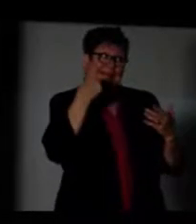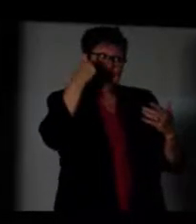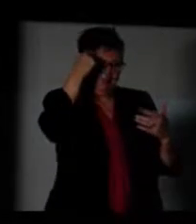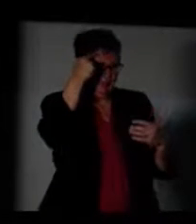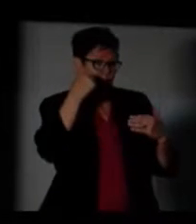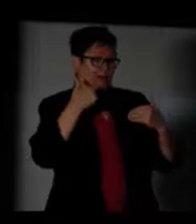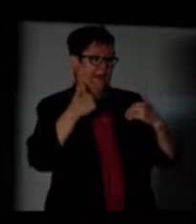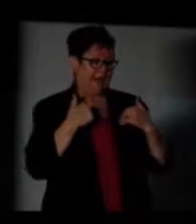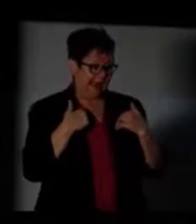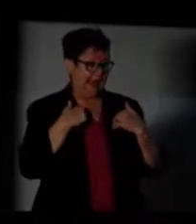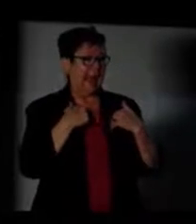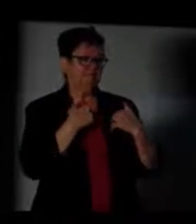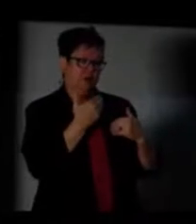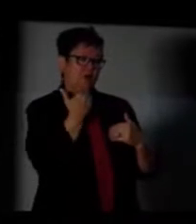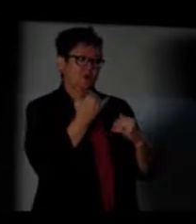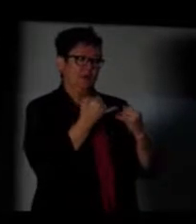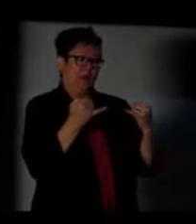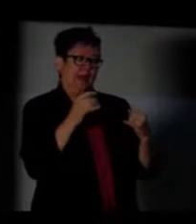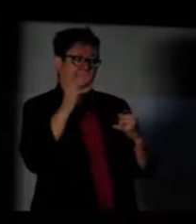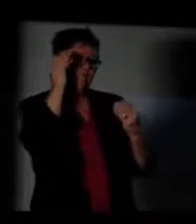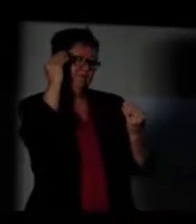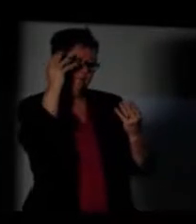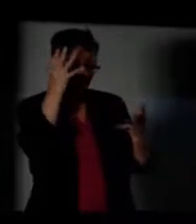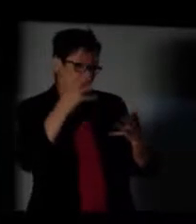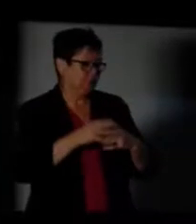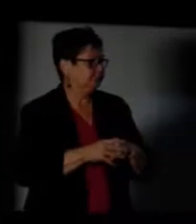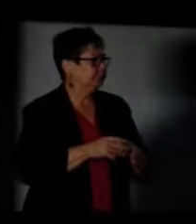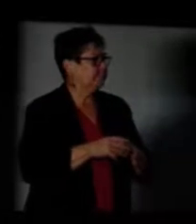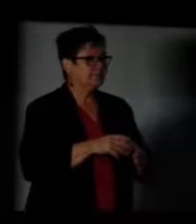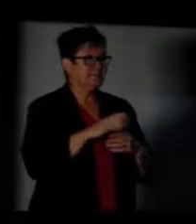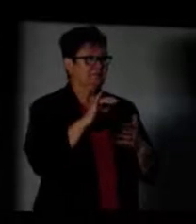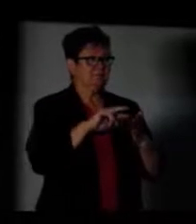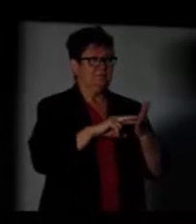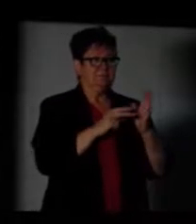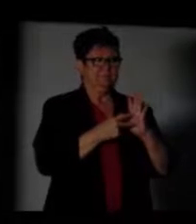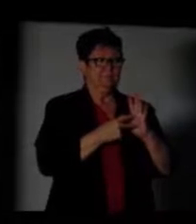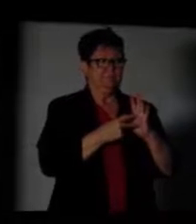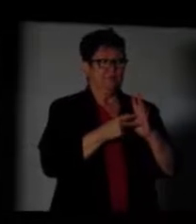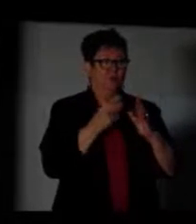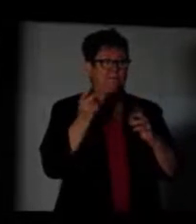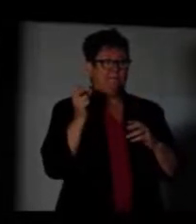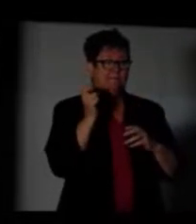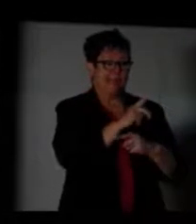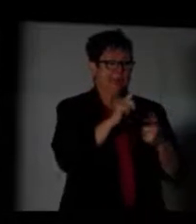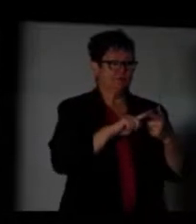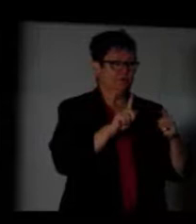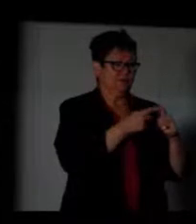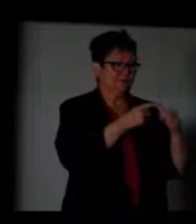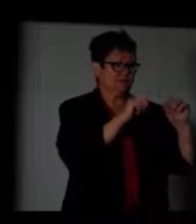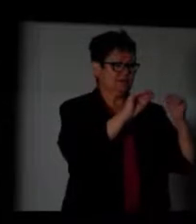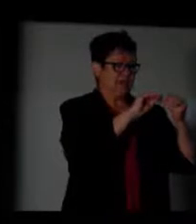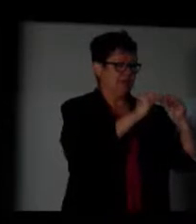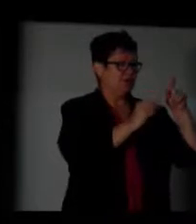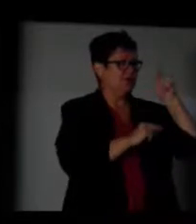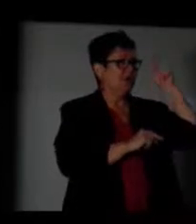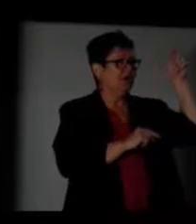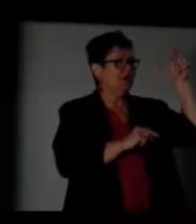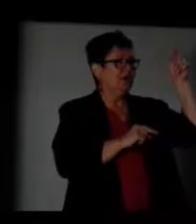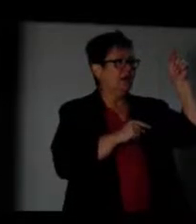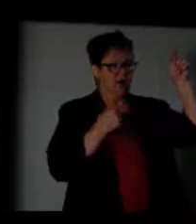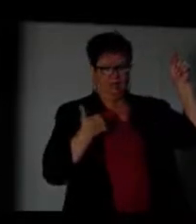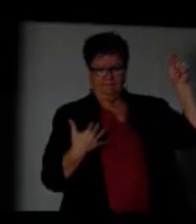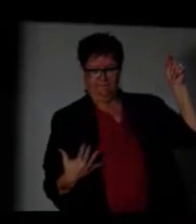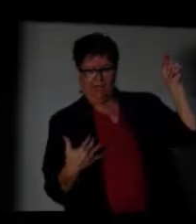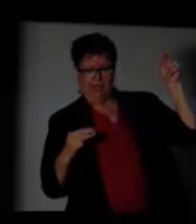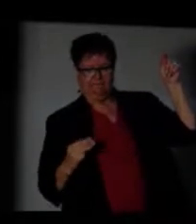We think we have a written line of information. That immediately leads you to back to the first number and say, if you've only got about